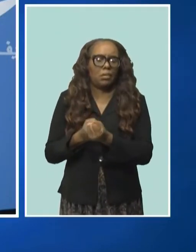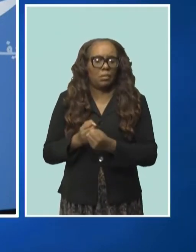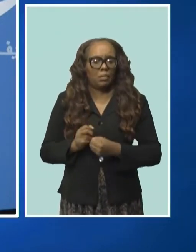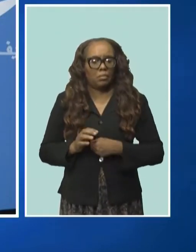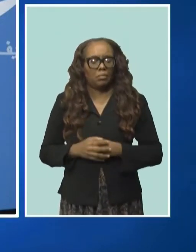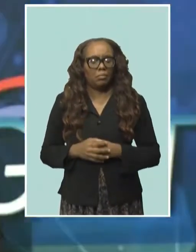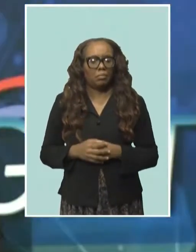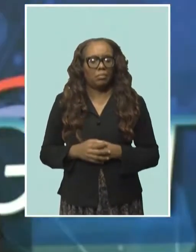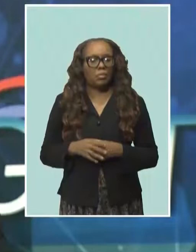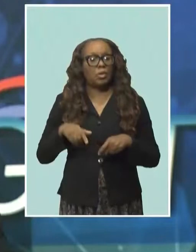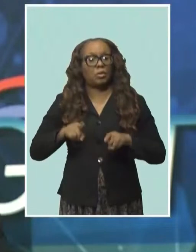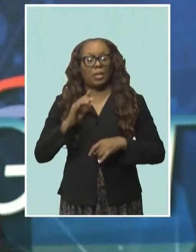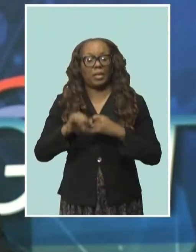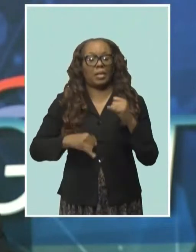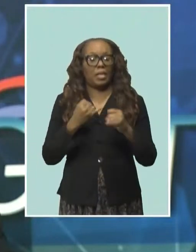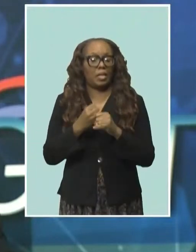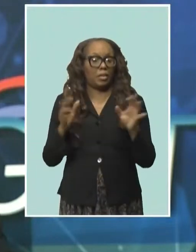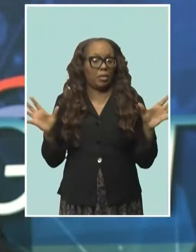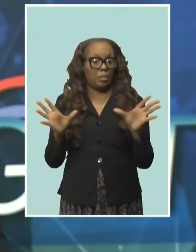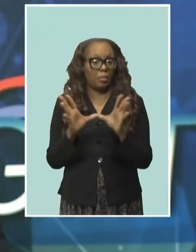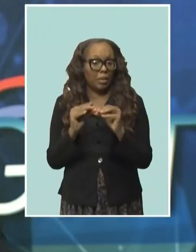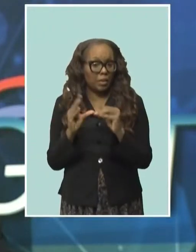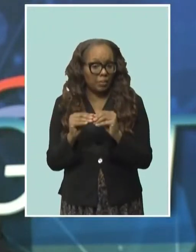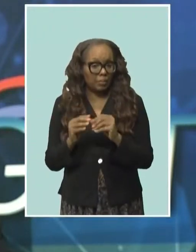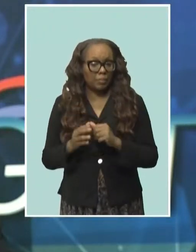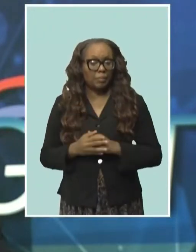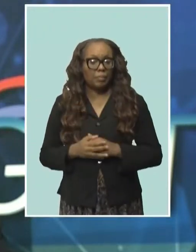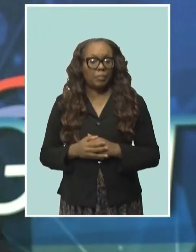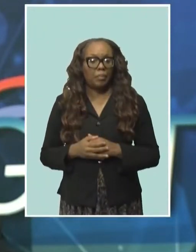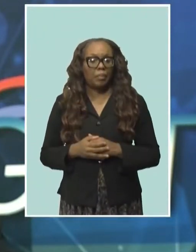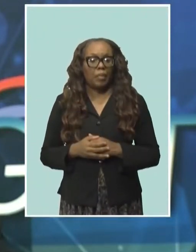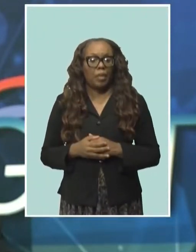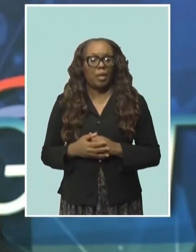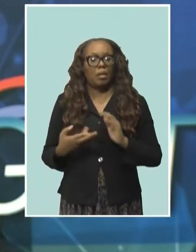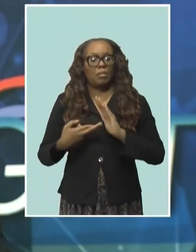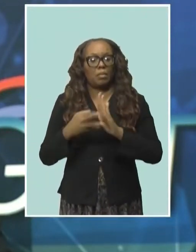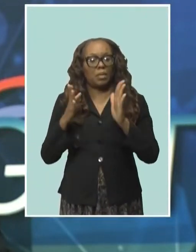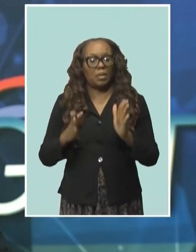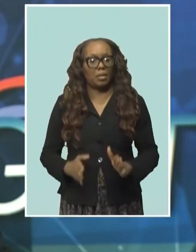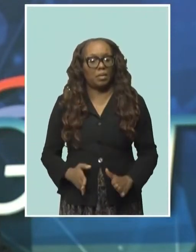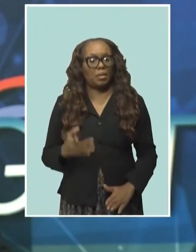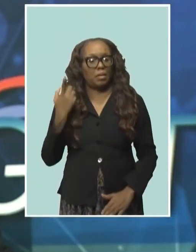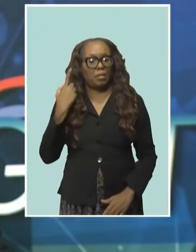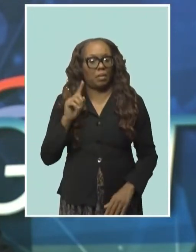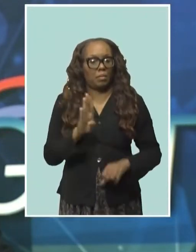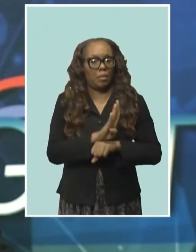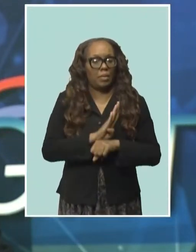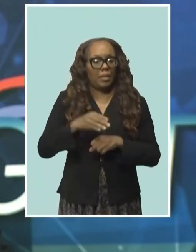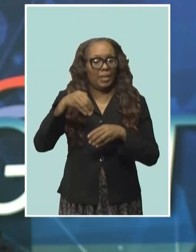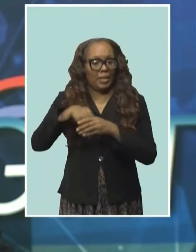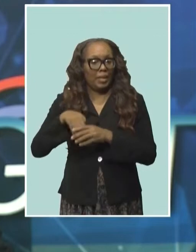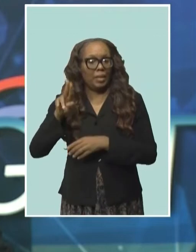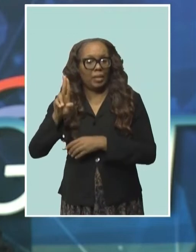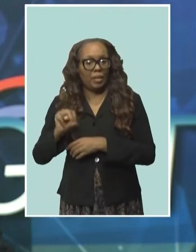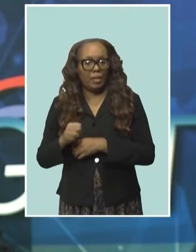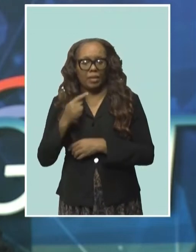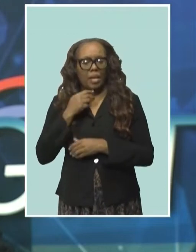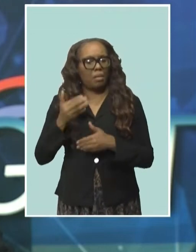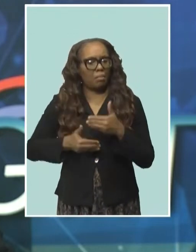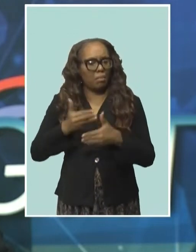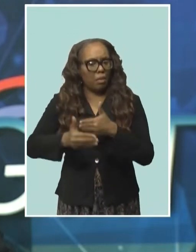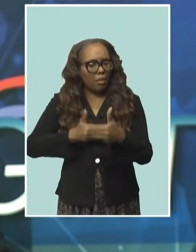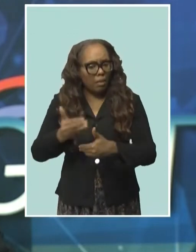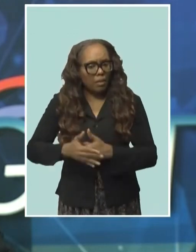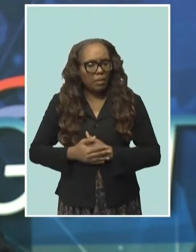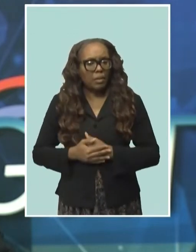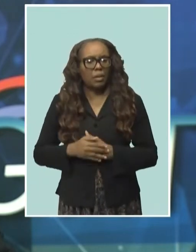international fora. Permanent representative of Barbados to the UN at Geneva, Ambassador Matthew Wilson, is reporting progress as he touted